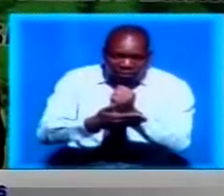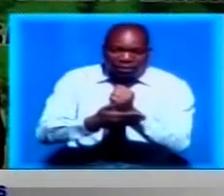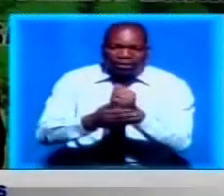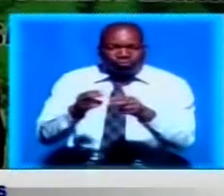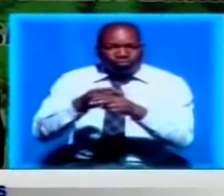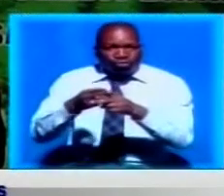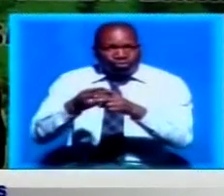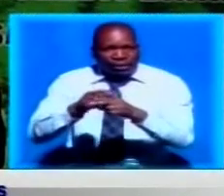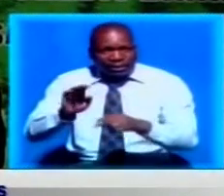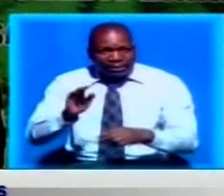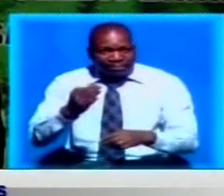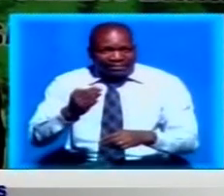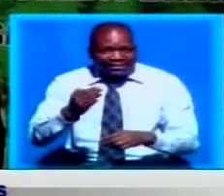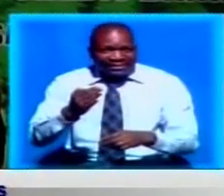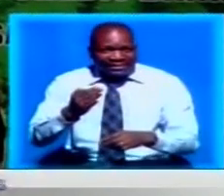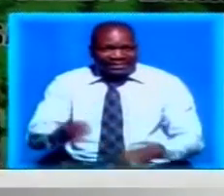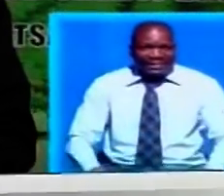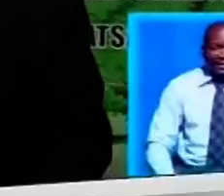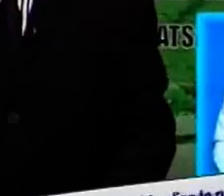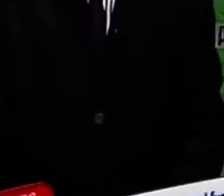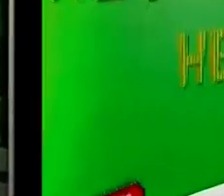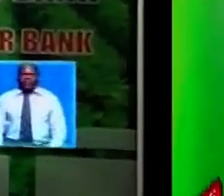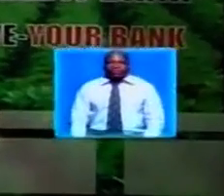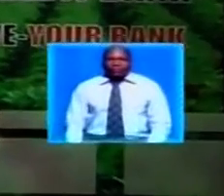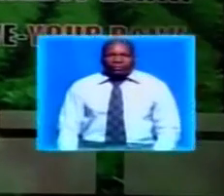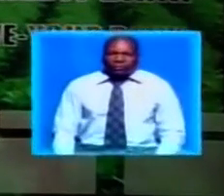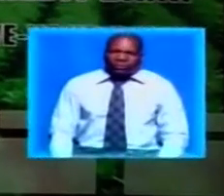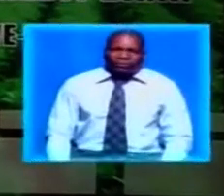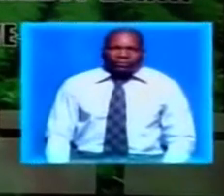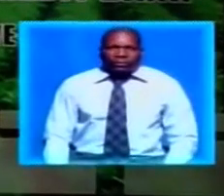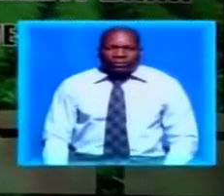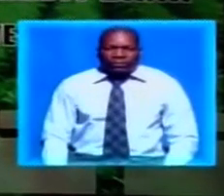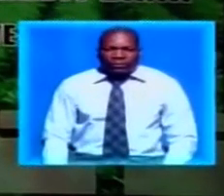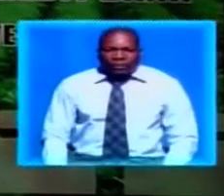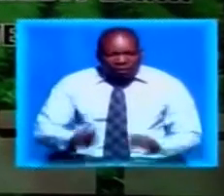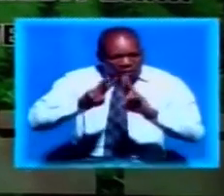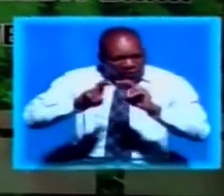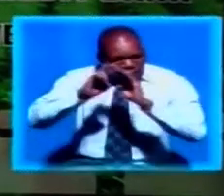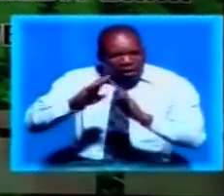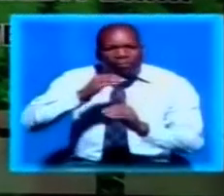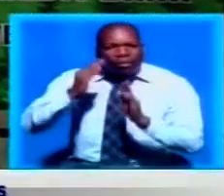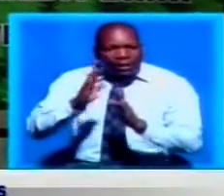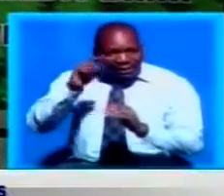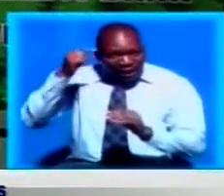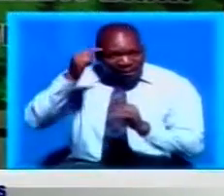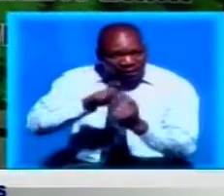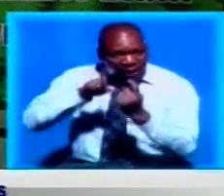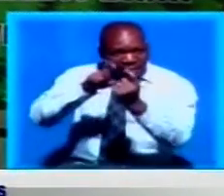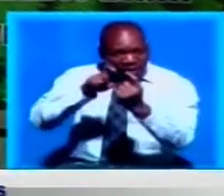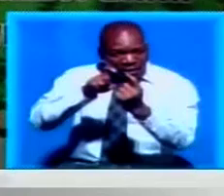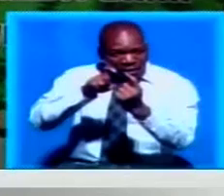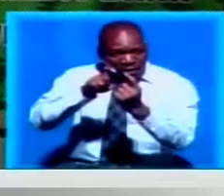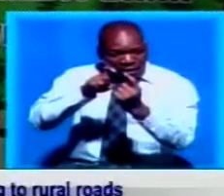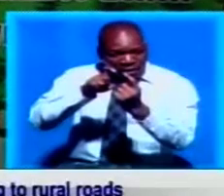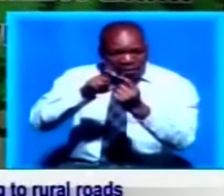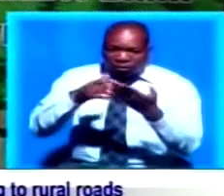us for details of that story after this commercial. Government has challenged researchers and farmers to maintain and sustain the